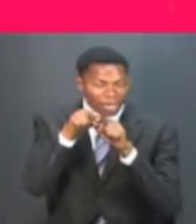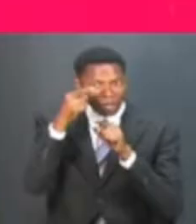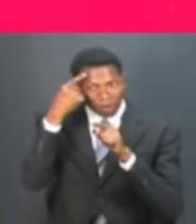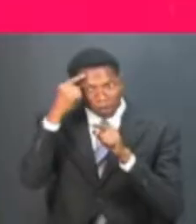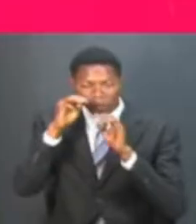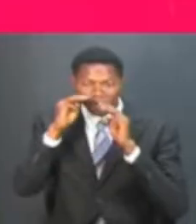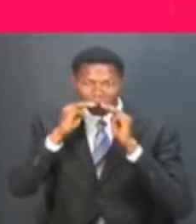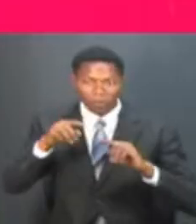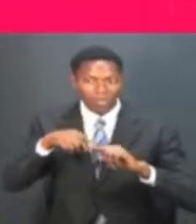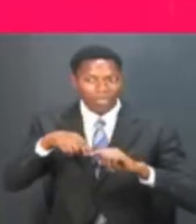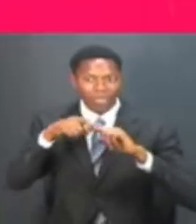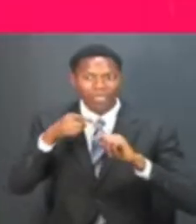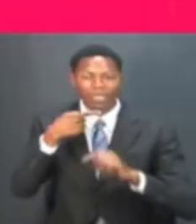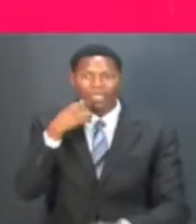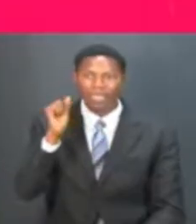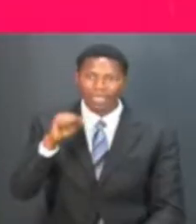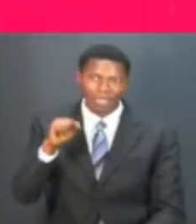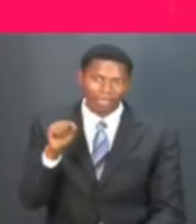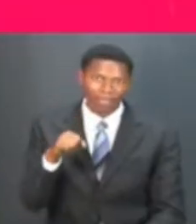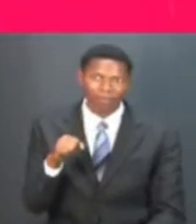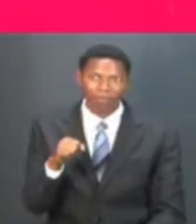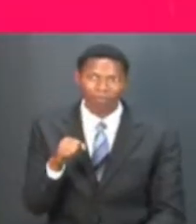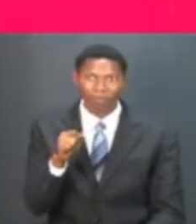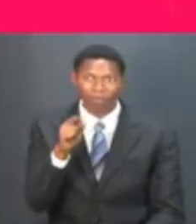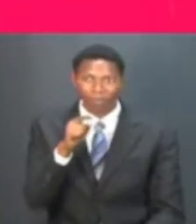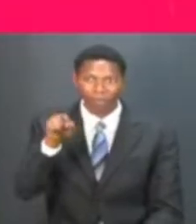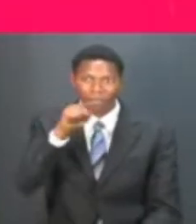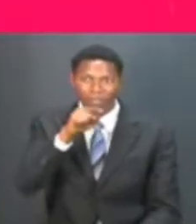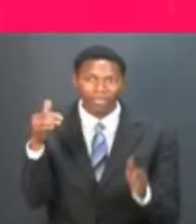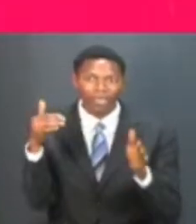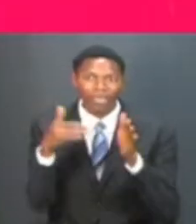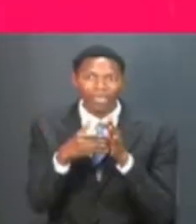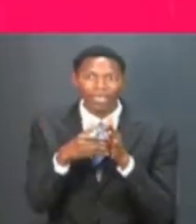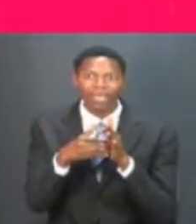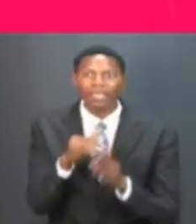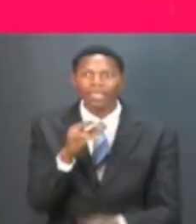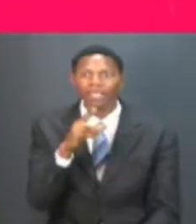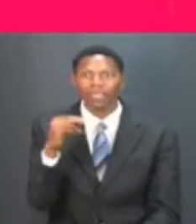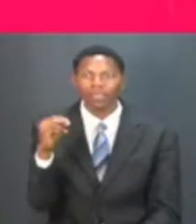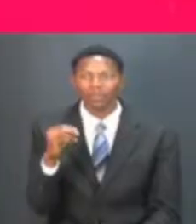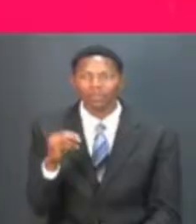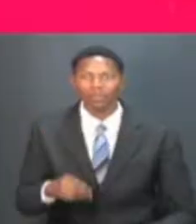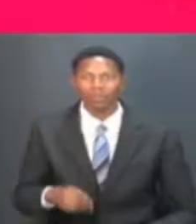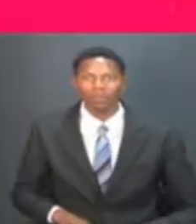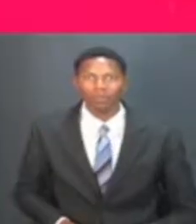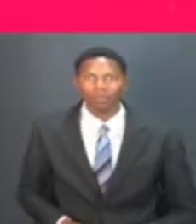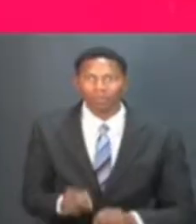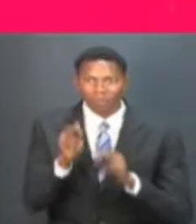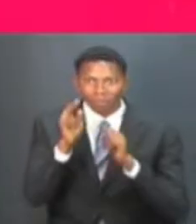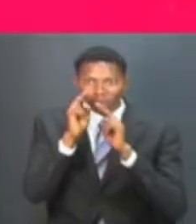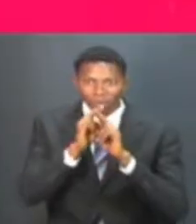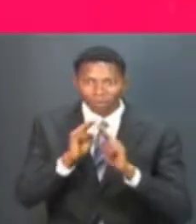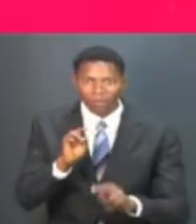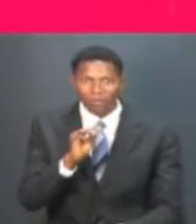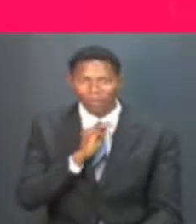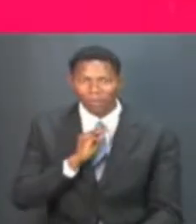aye. Aye. Those against say no. Honourable members, I will put the question